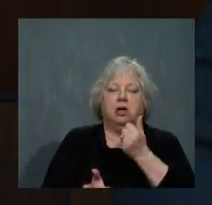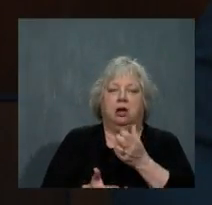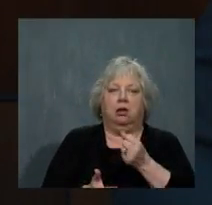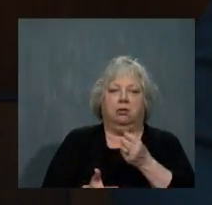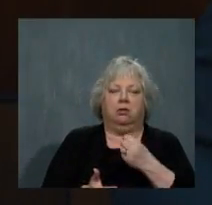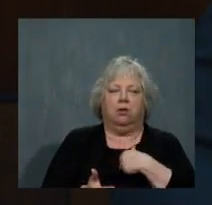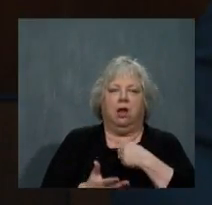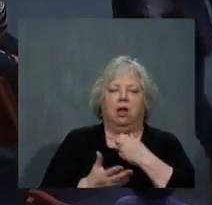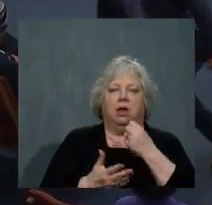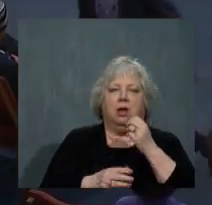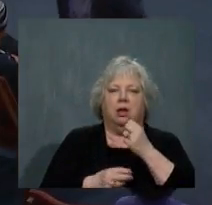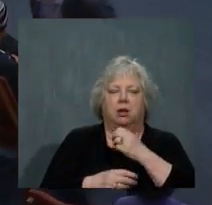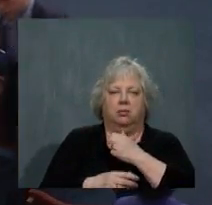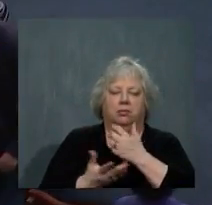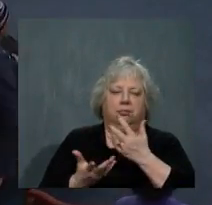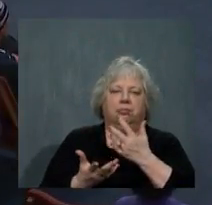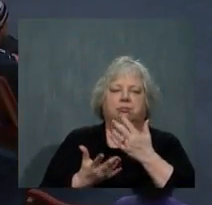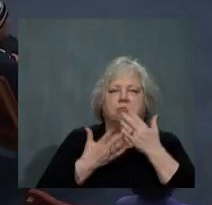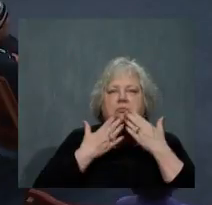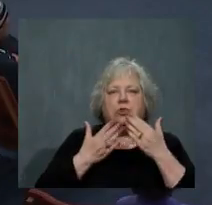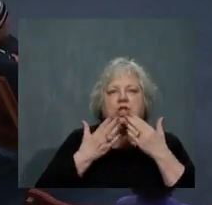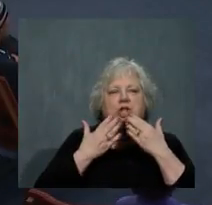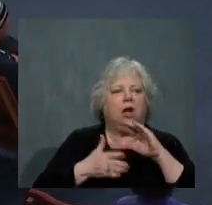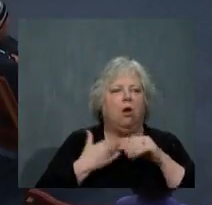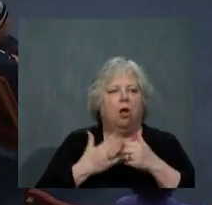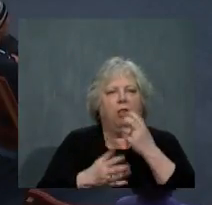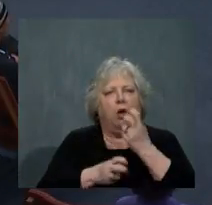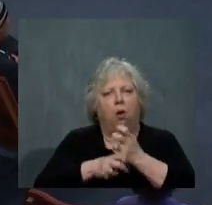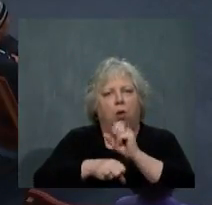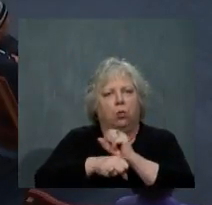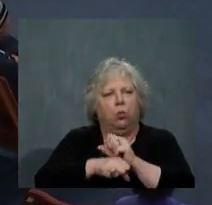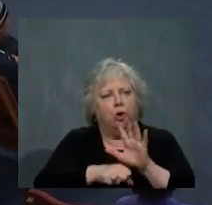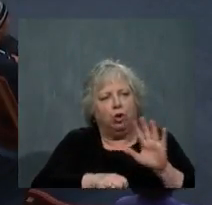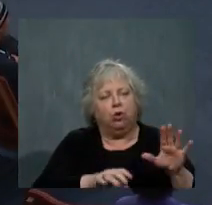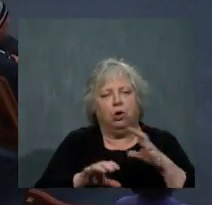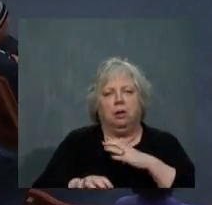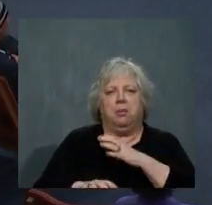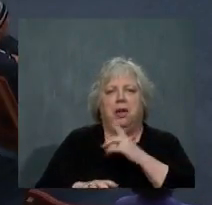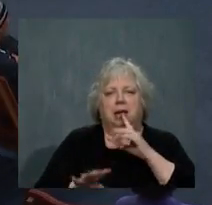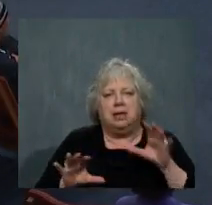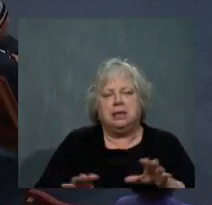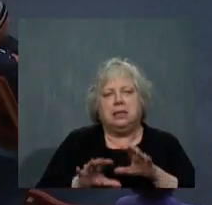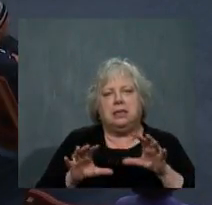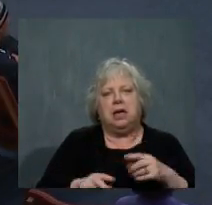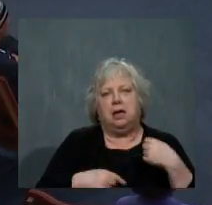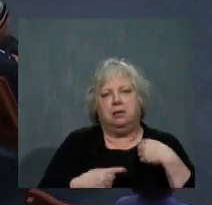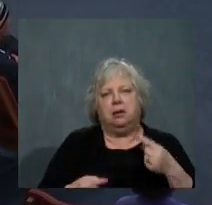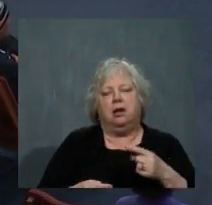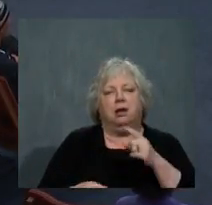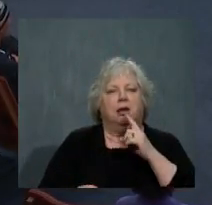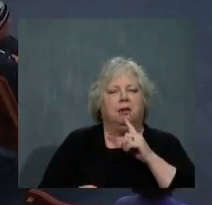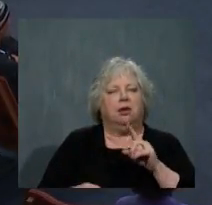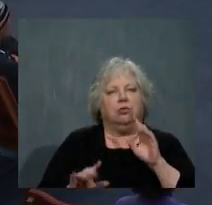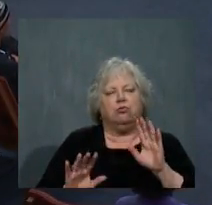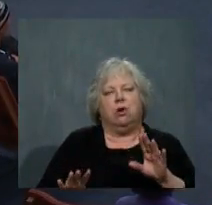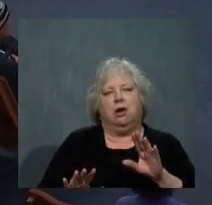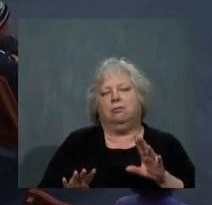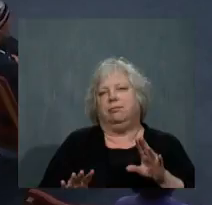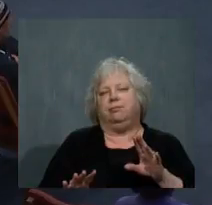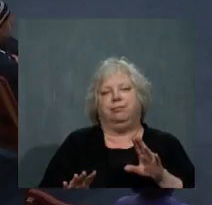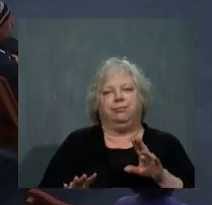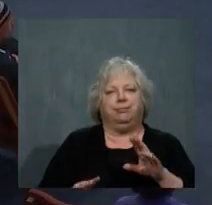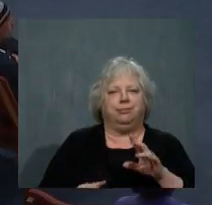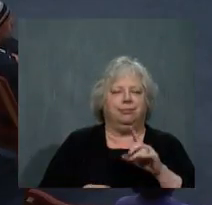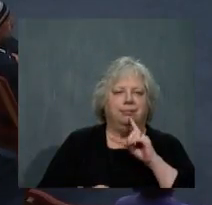appreciate all the hard work your committee has done. It's really a great testament to the community coming together and trying to find